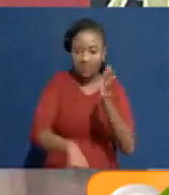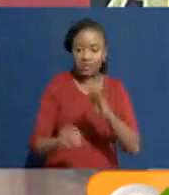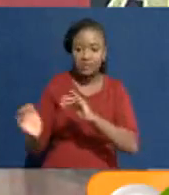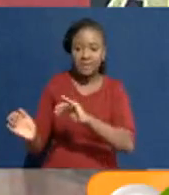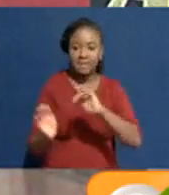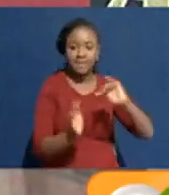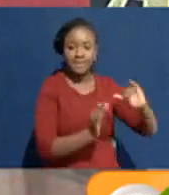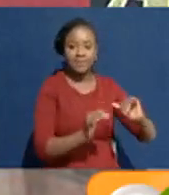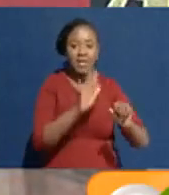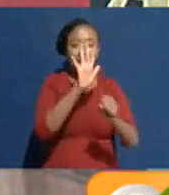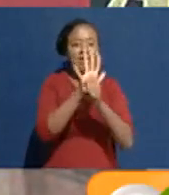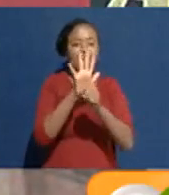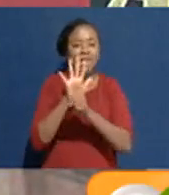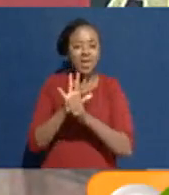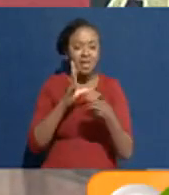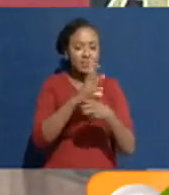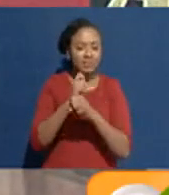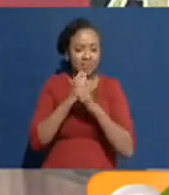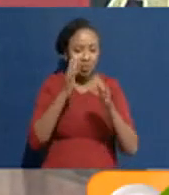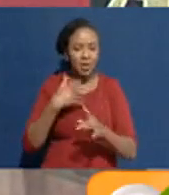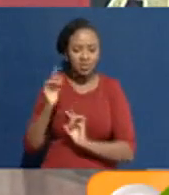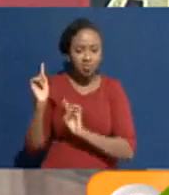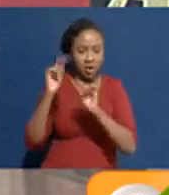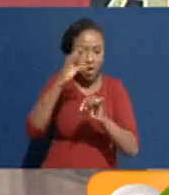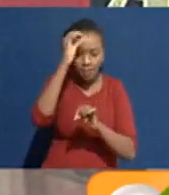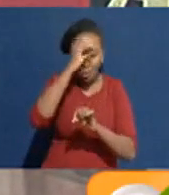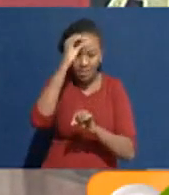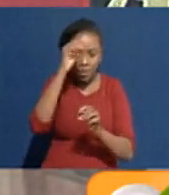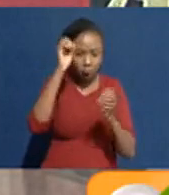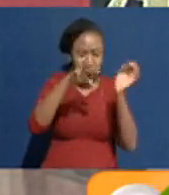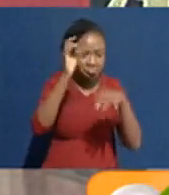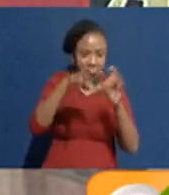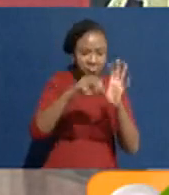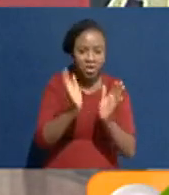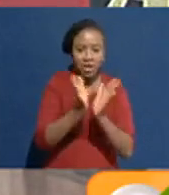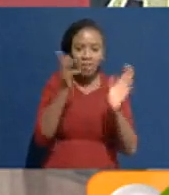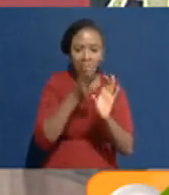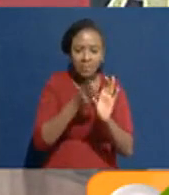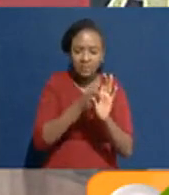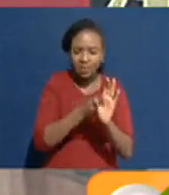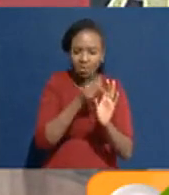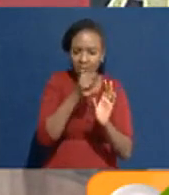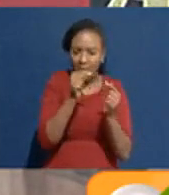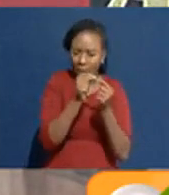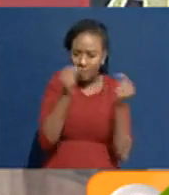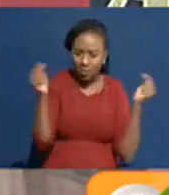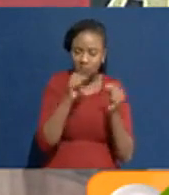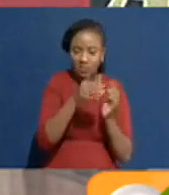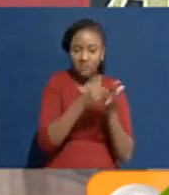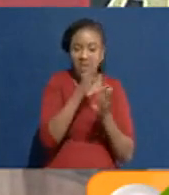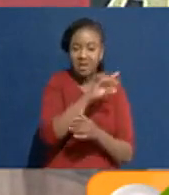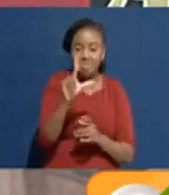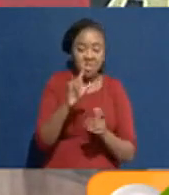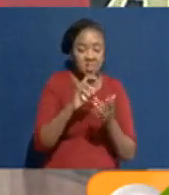the opinions of the majority of stakeholders who opposed the Finance Bill 2023 in its entirety during the public participation stage were either ignored